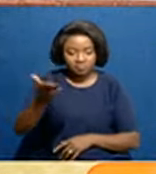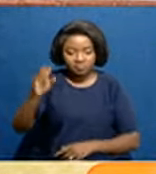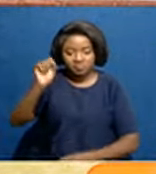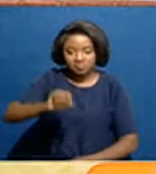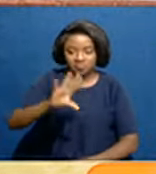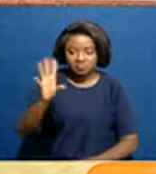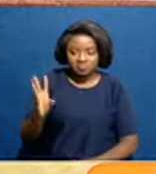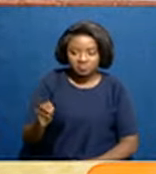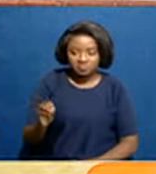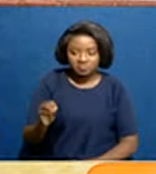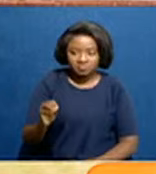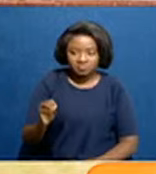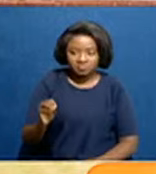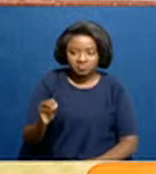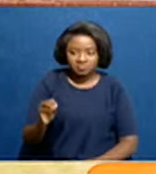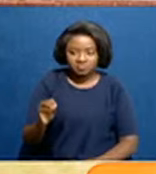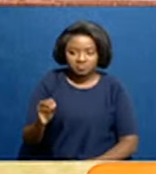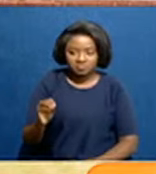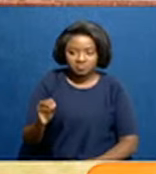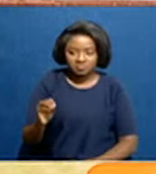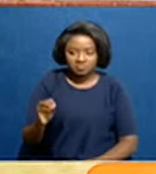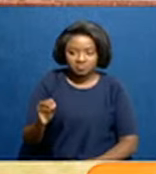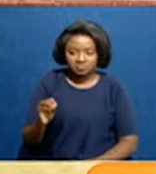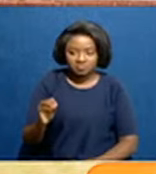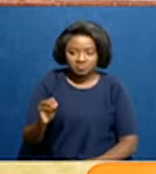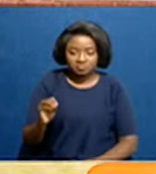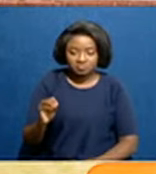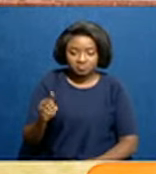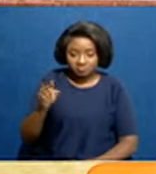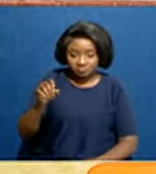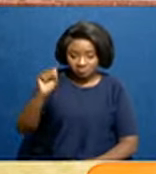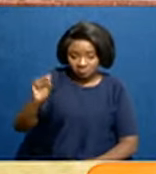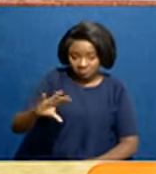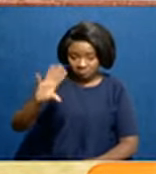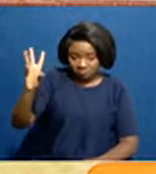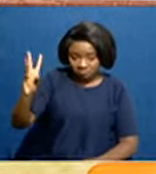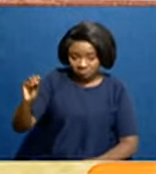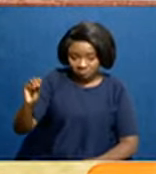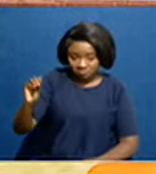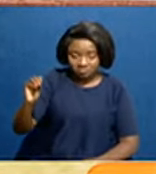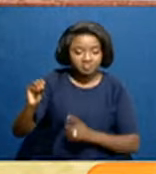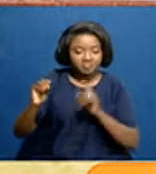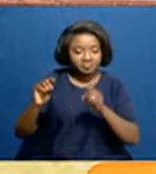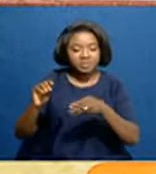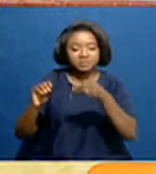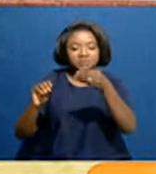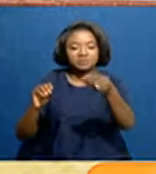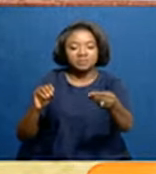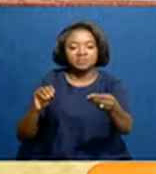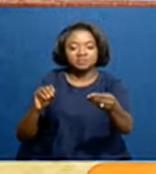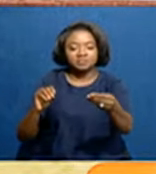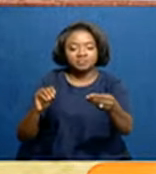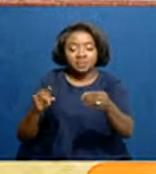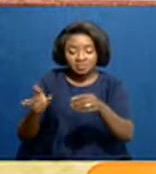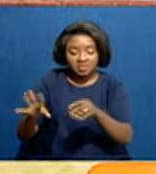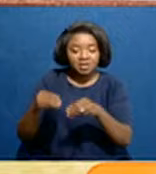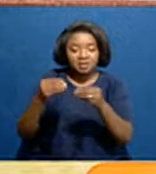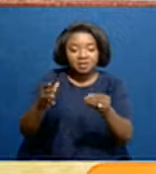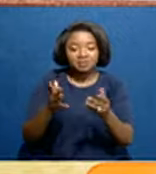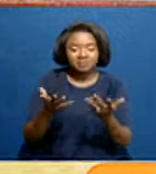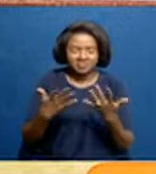Jeff, the urbanization is supposed to give you a high quality of life. But the inverse is happening in